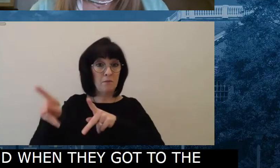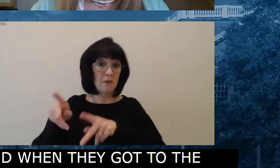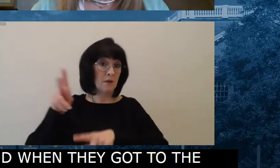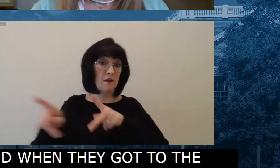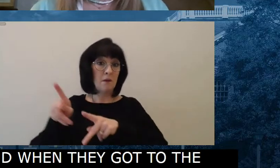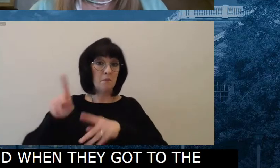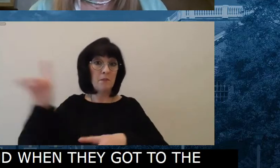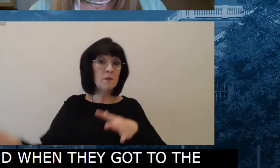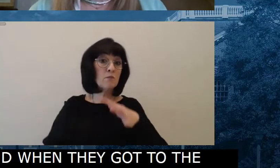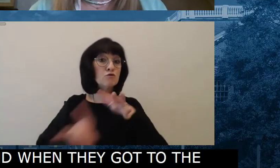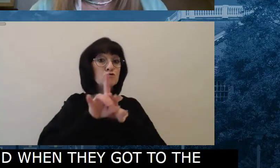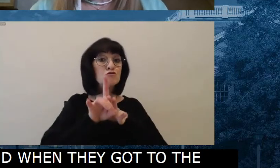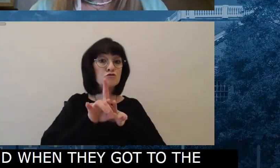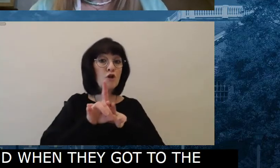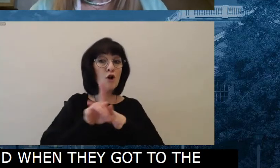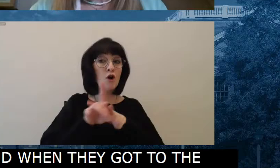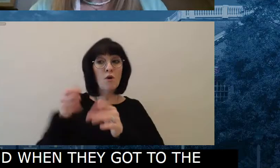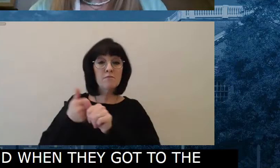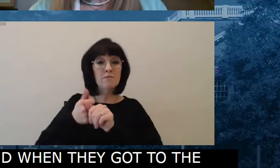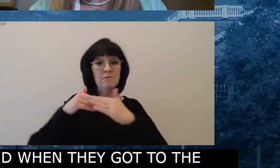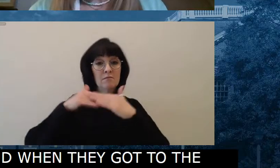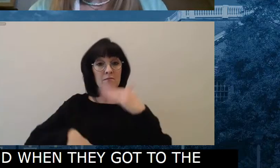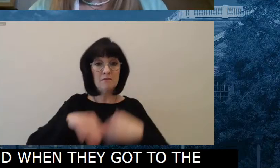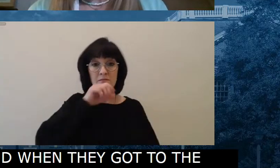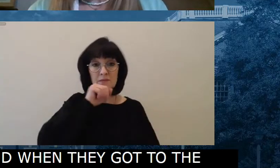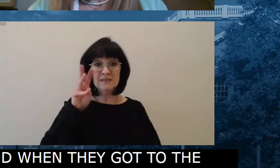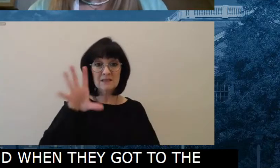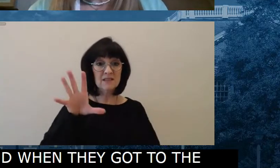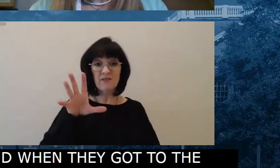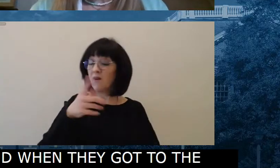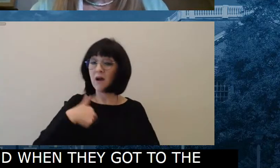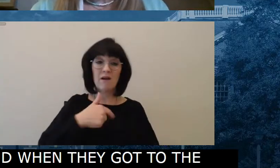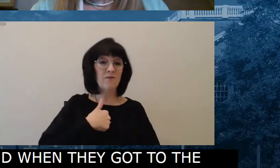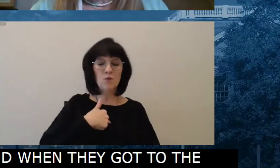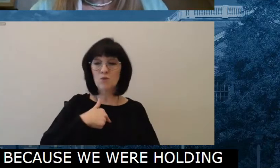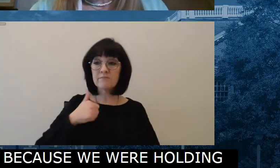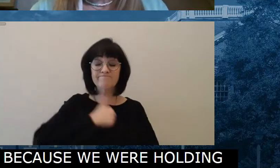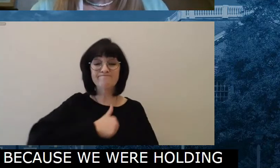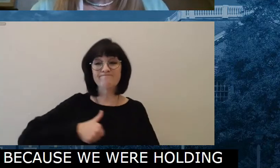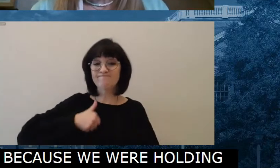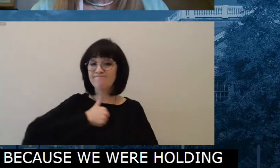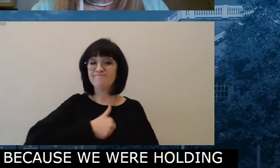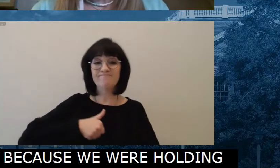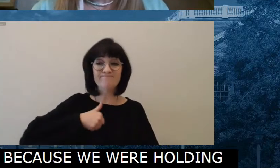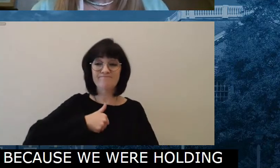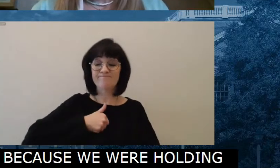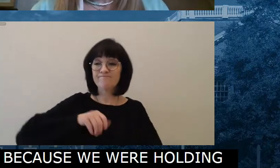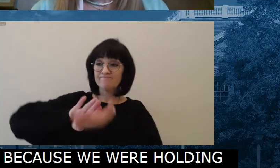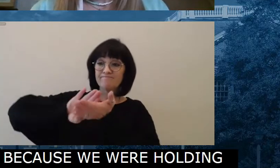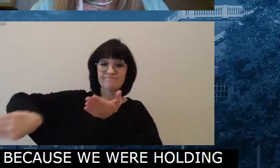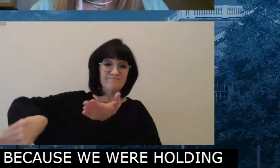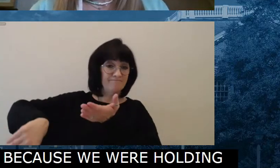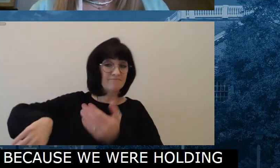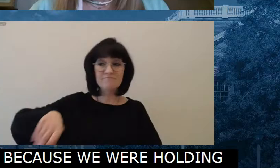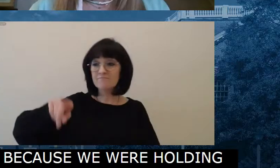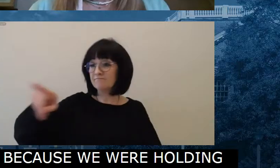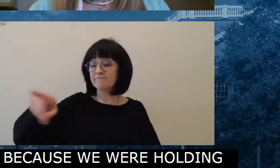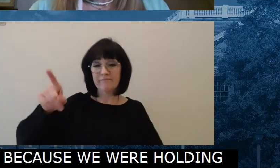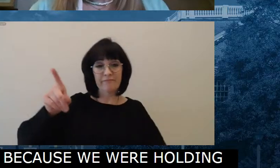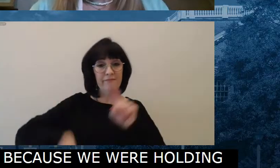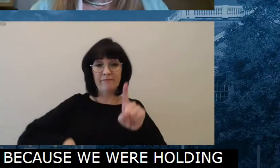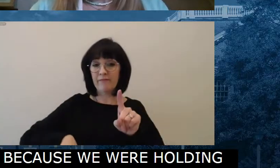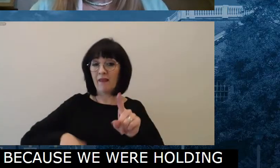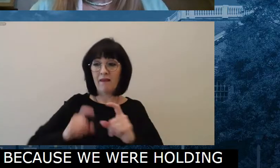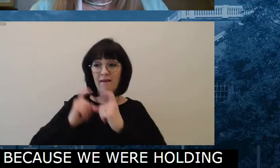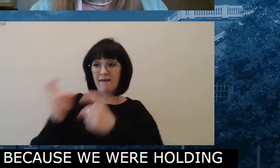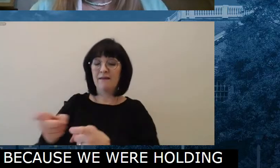were holding that rule of 65 and older. So, we're asking people to, work with us,